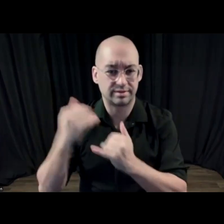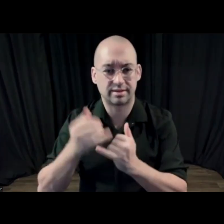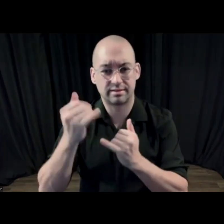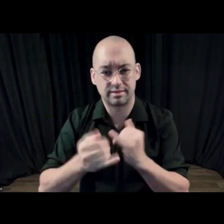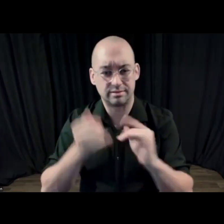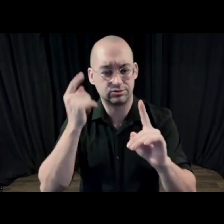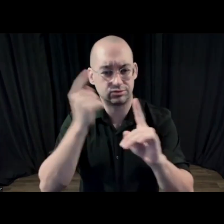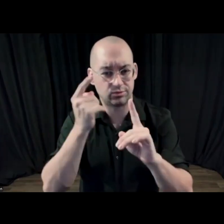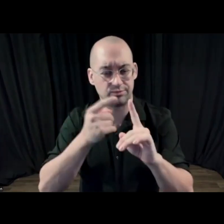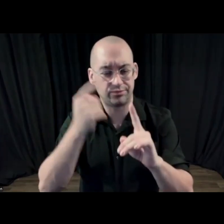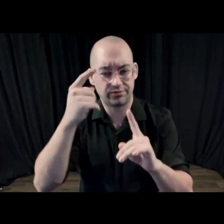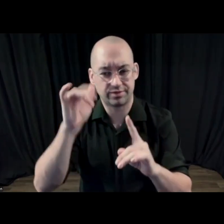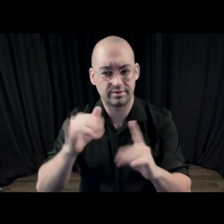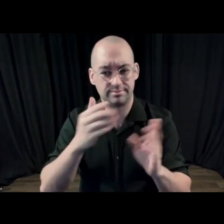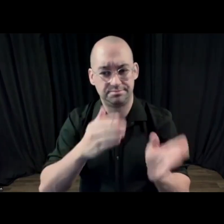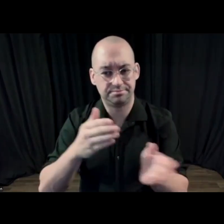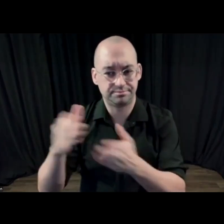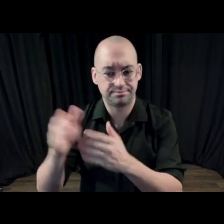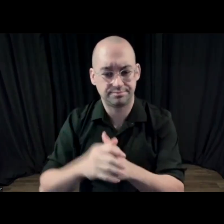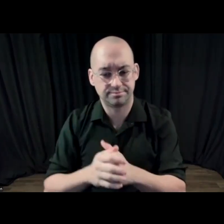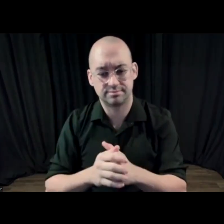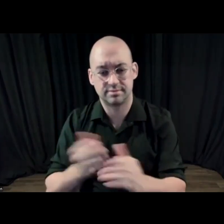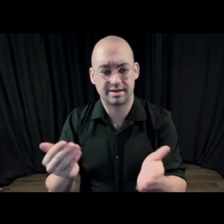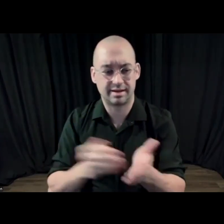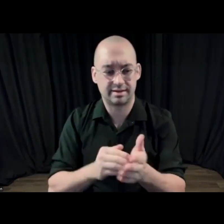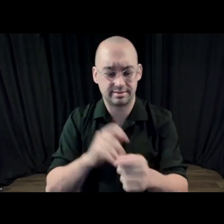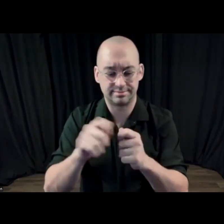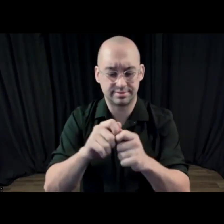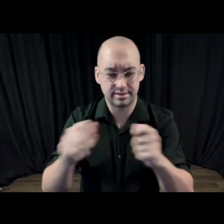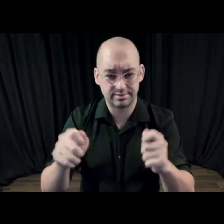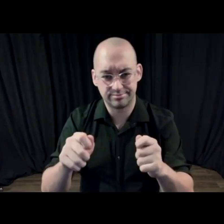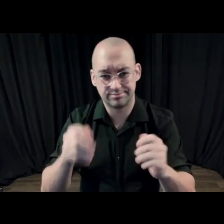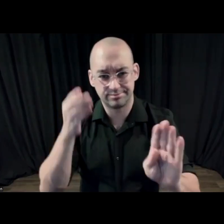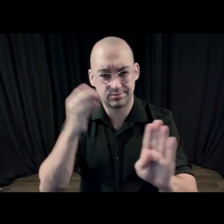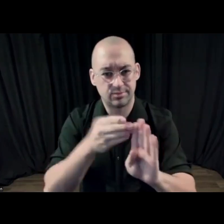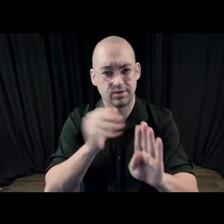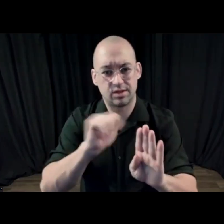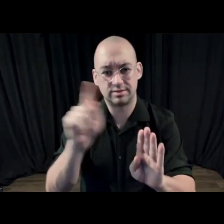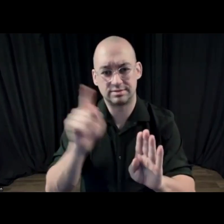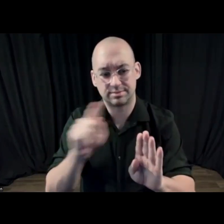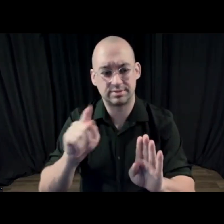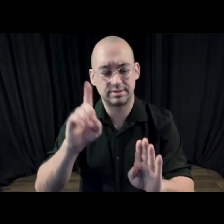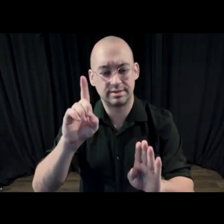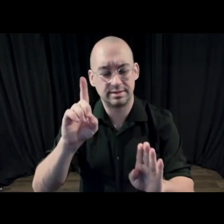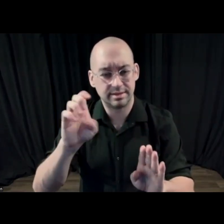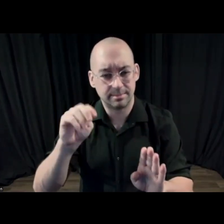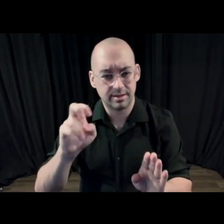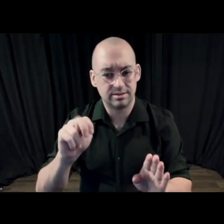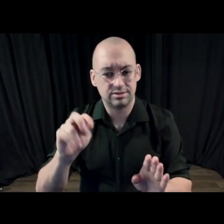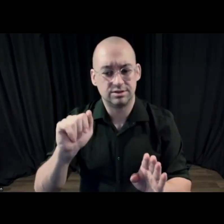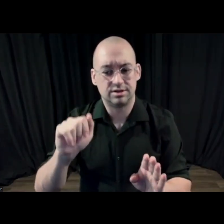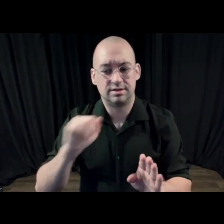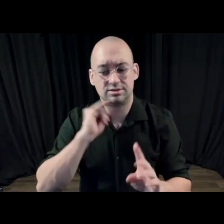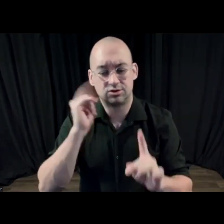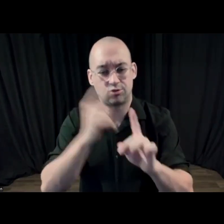for aging that again ties directly to Alzheimer's and dementia as well as behavioral health is goal 5,